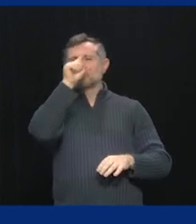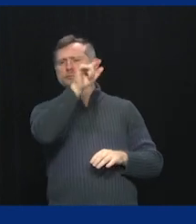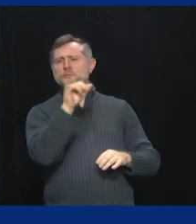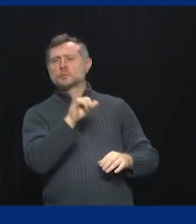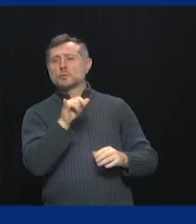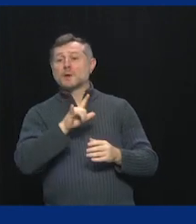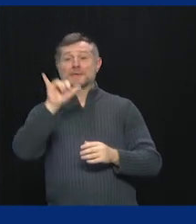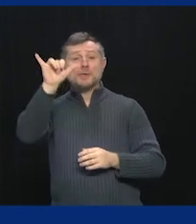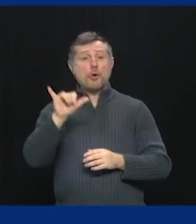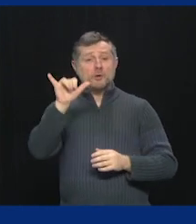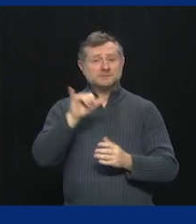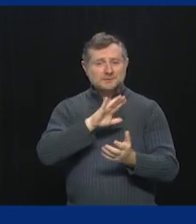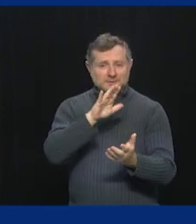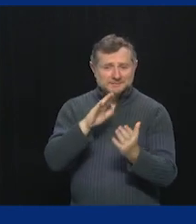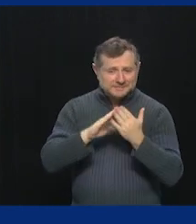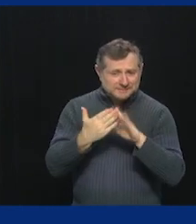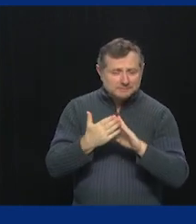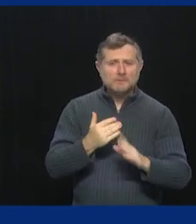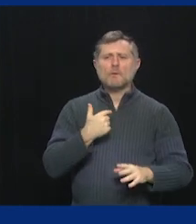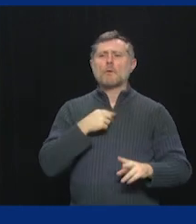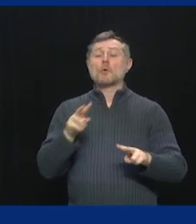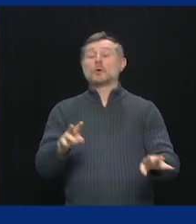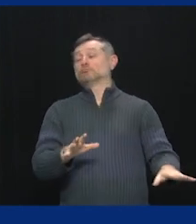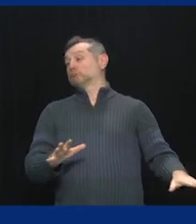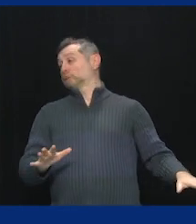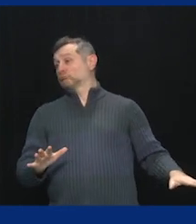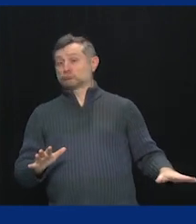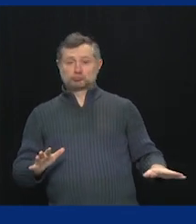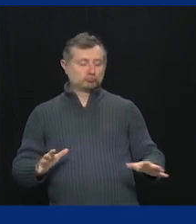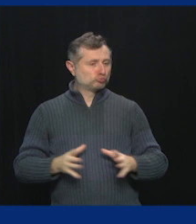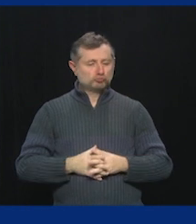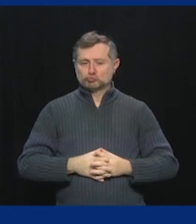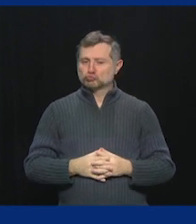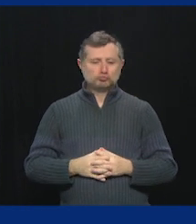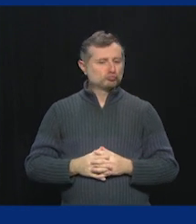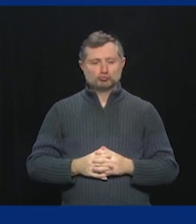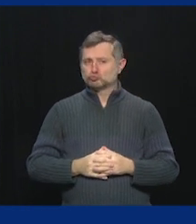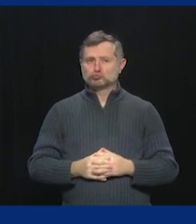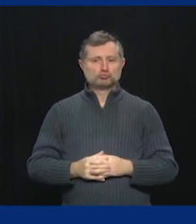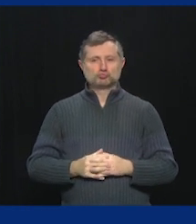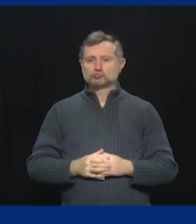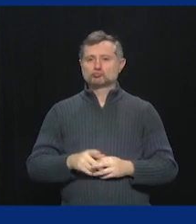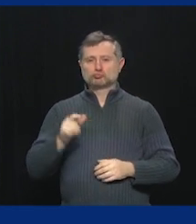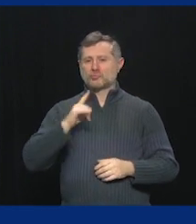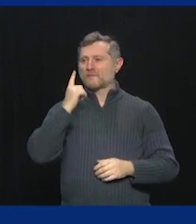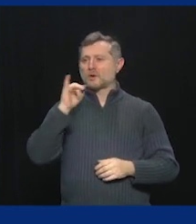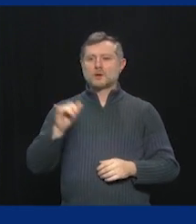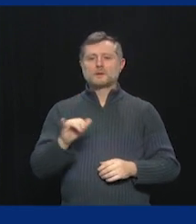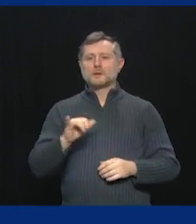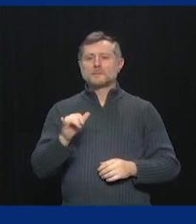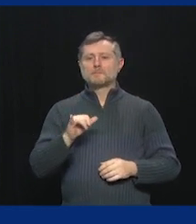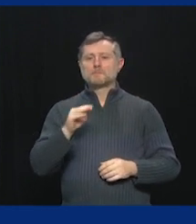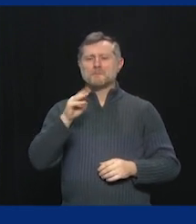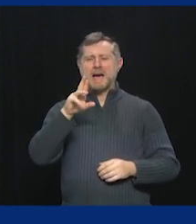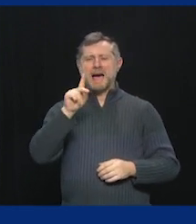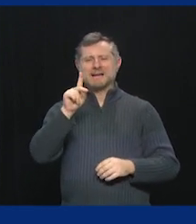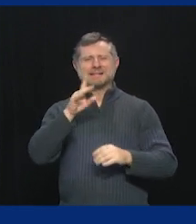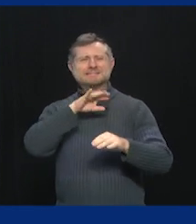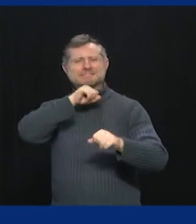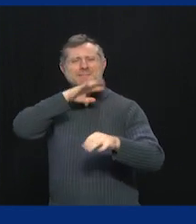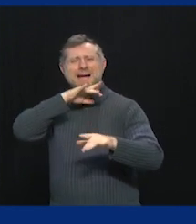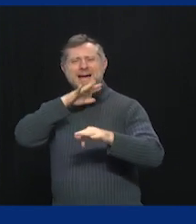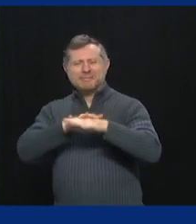Yonkers, literally saw what looked like one of those California mudslides where they wipe out the entire coast,